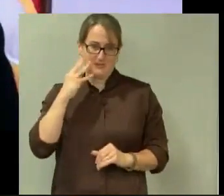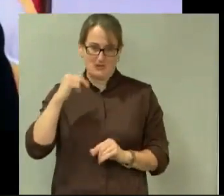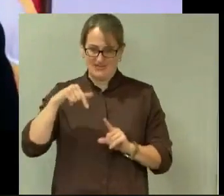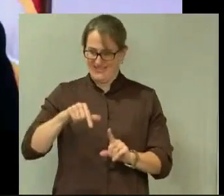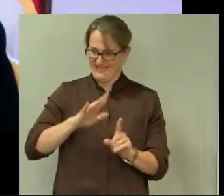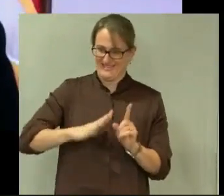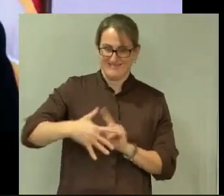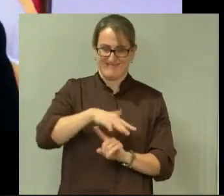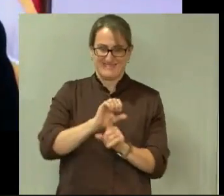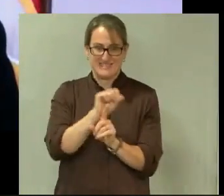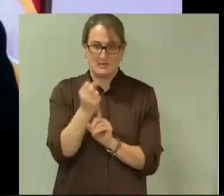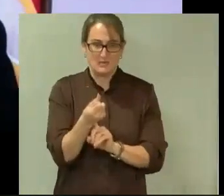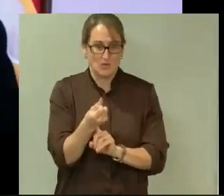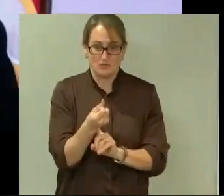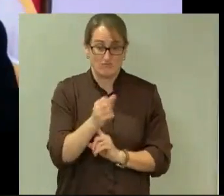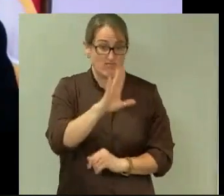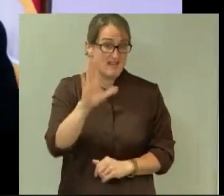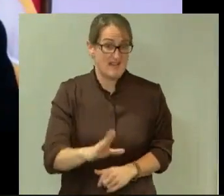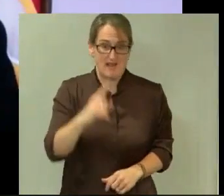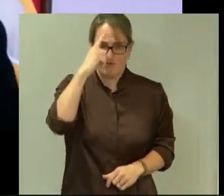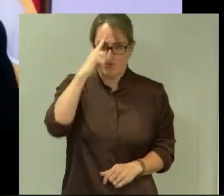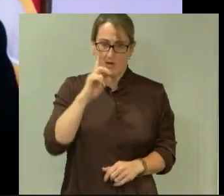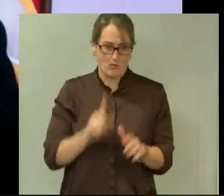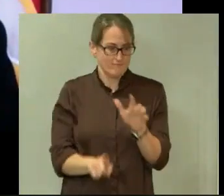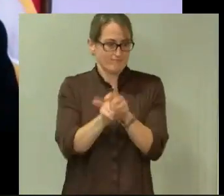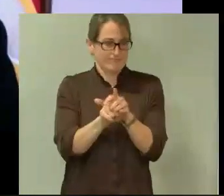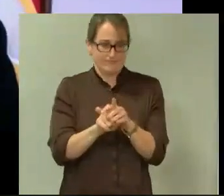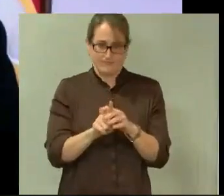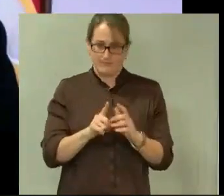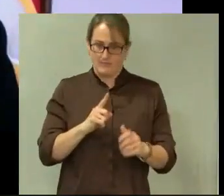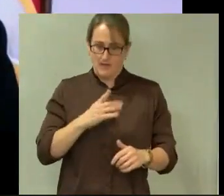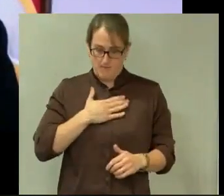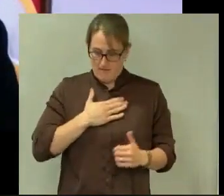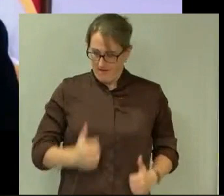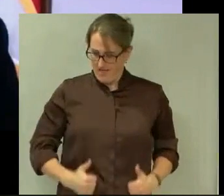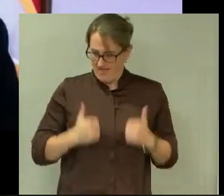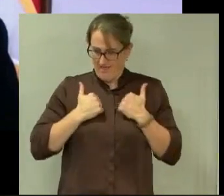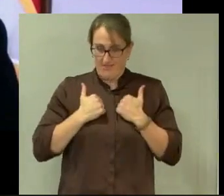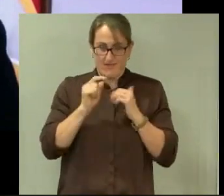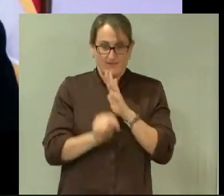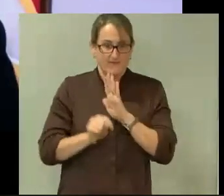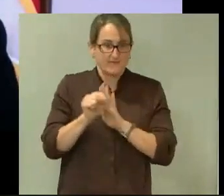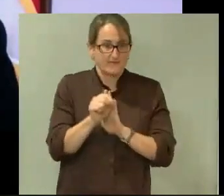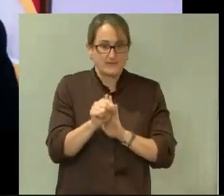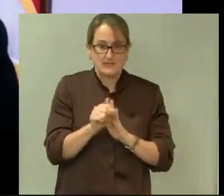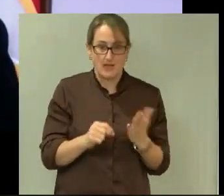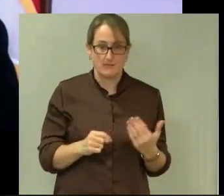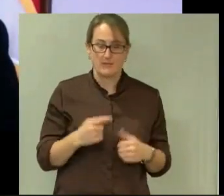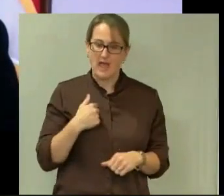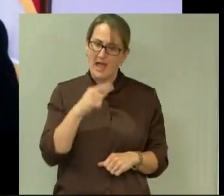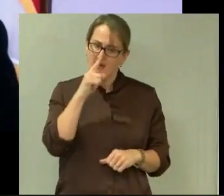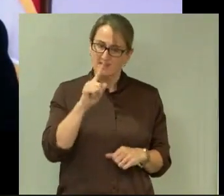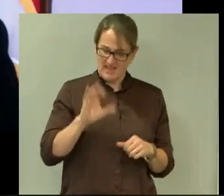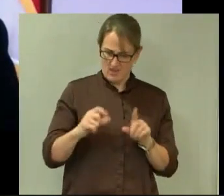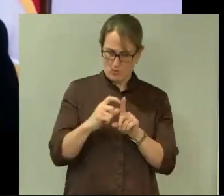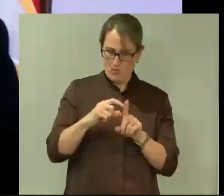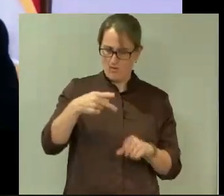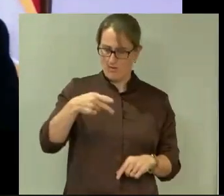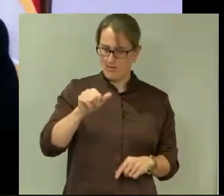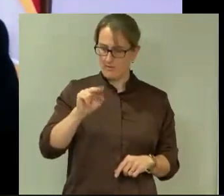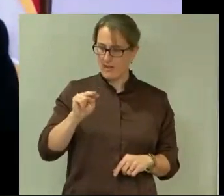never thought I'd see this in our lifetime. I had to look up the word pandemic